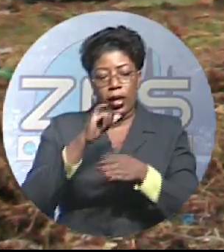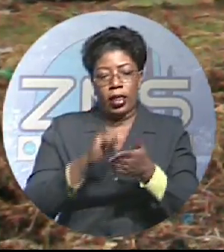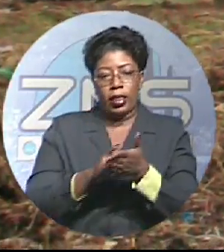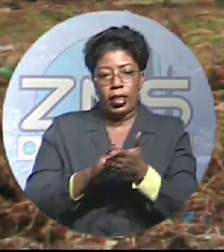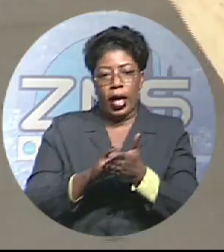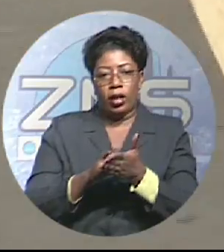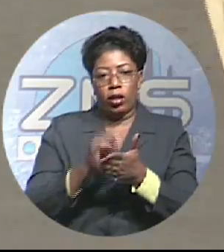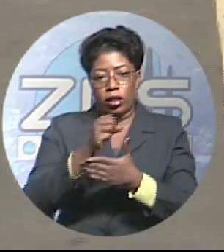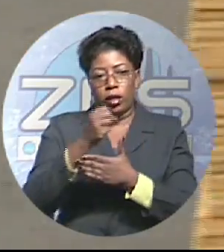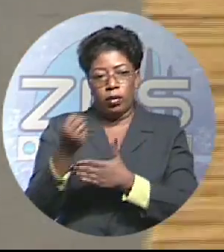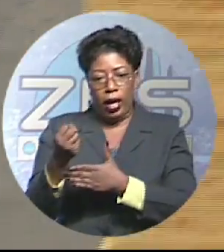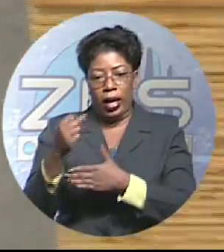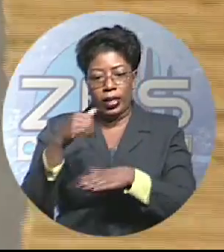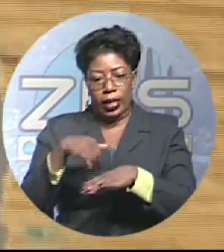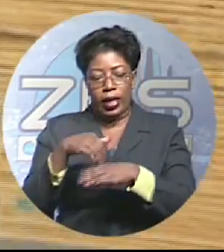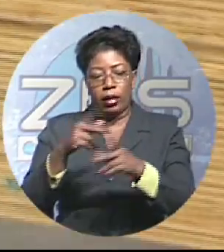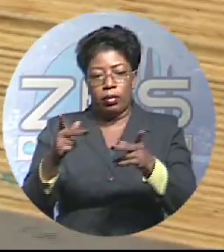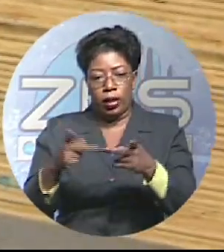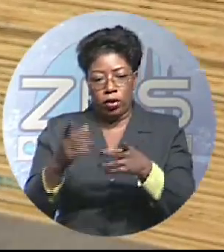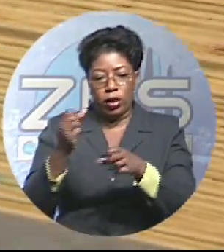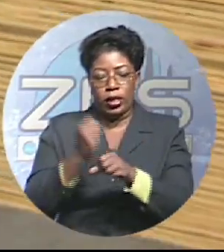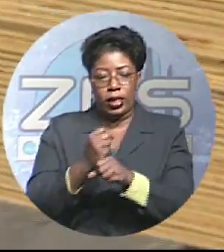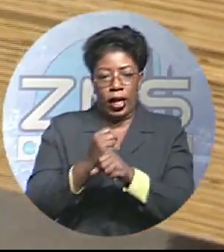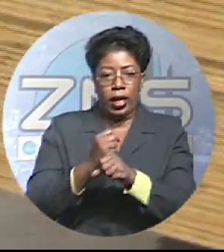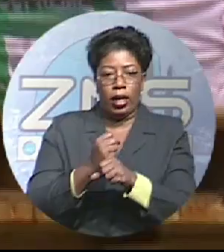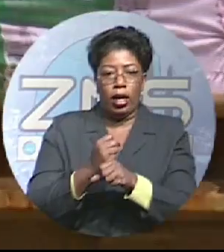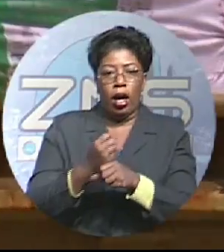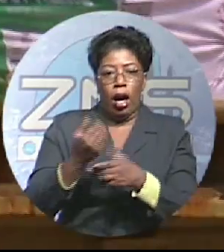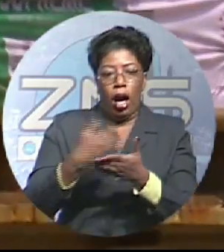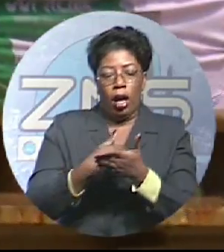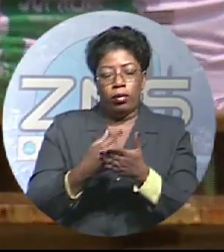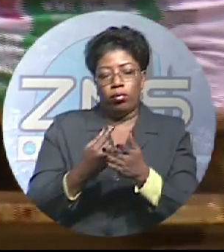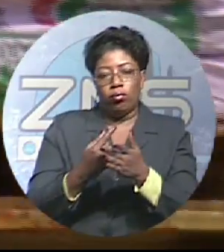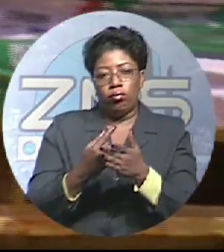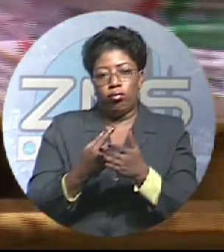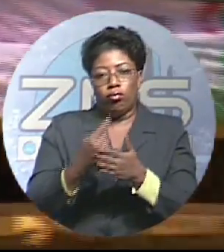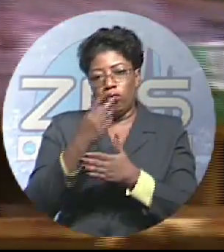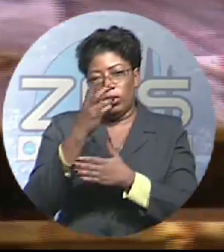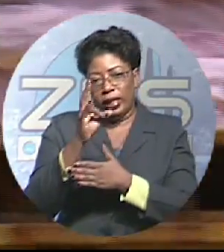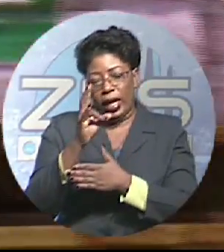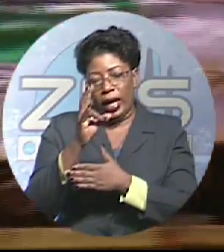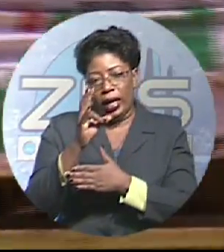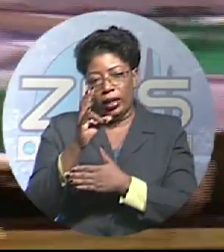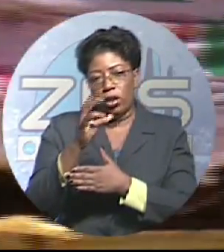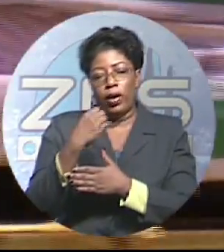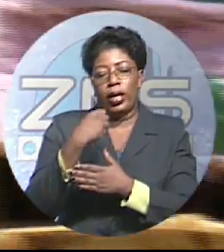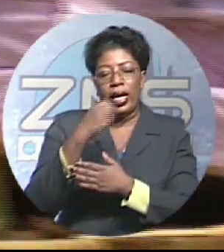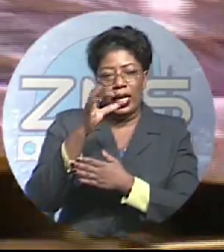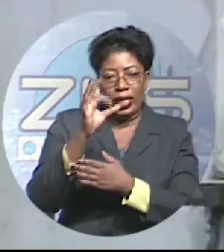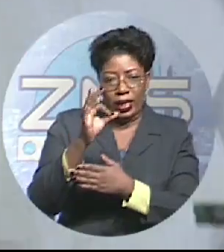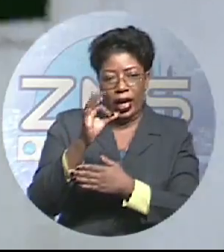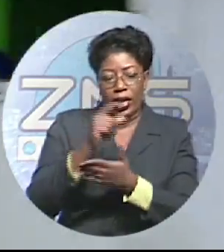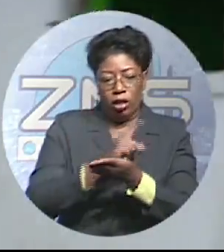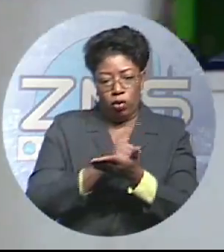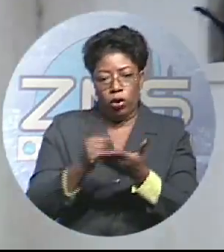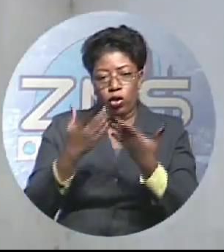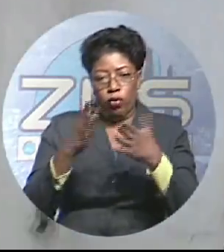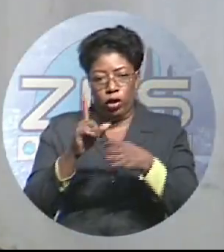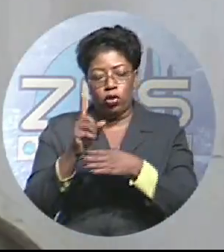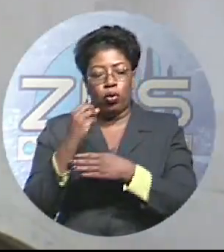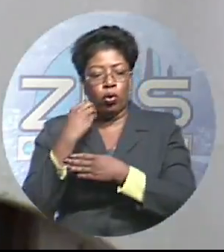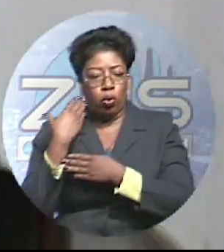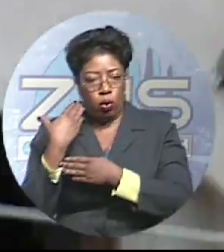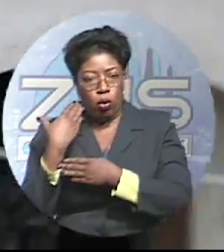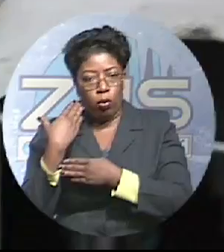all supplies are in place, it would take 8 to 9 weeks to complete each home. The contractors who have been engaged by